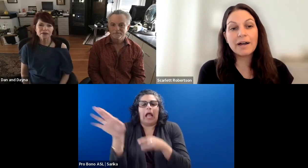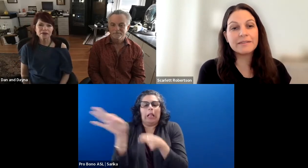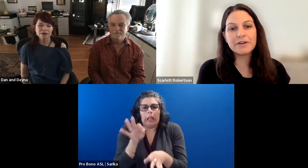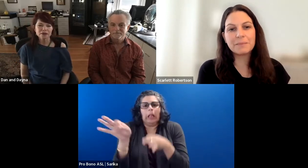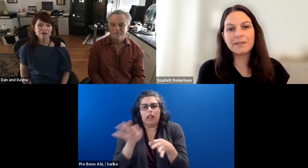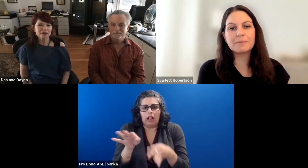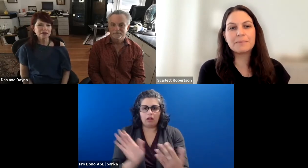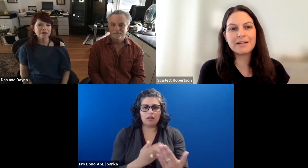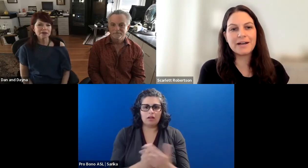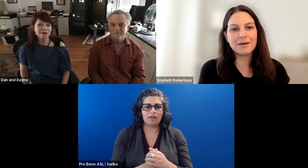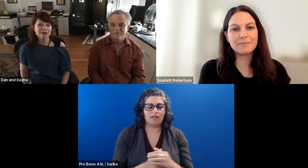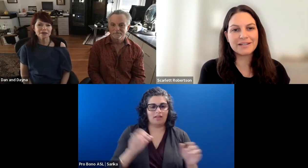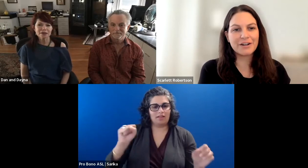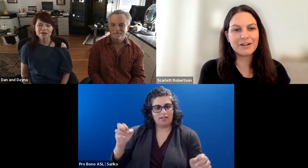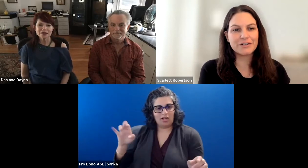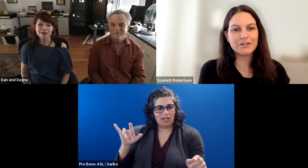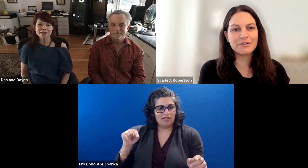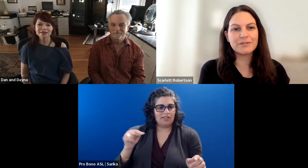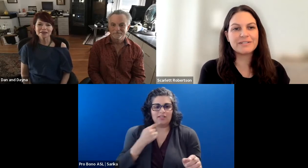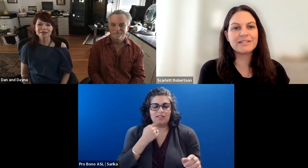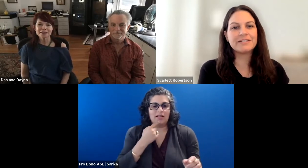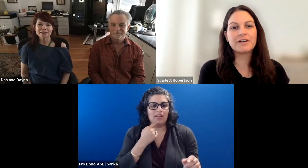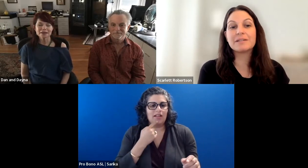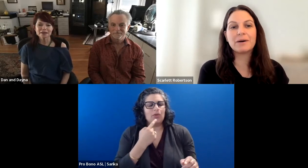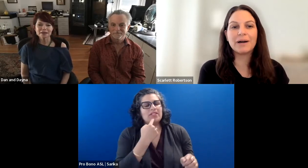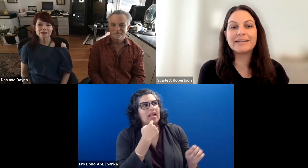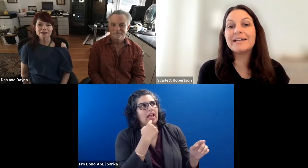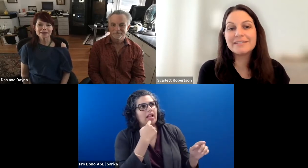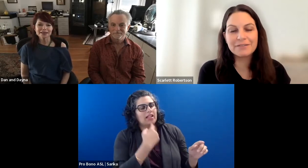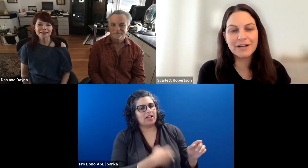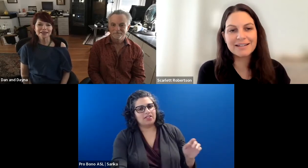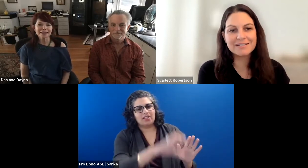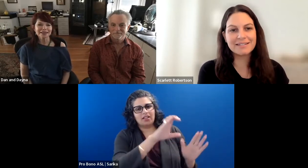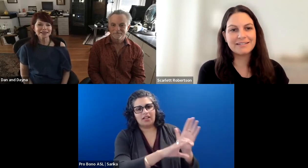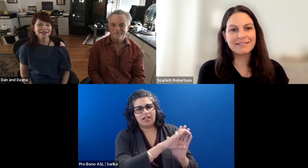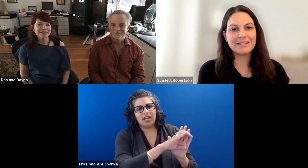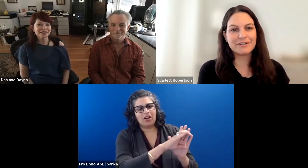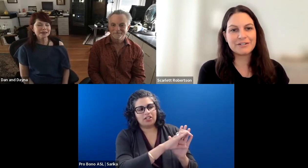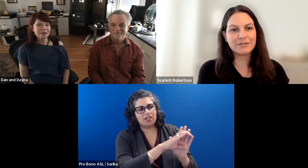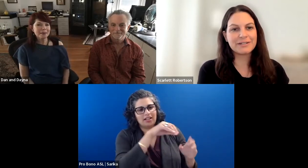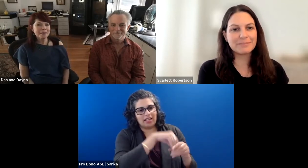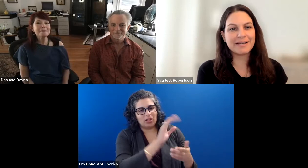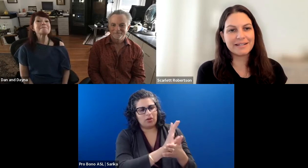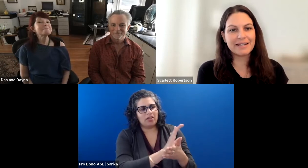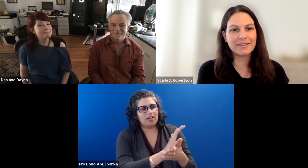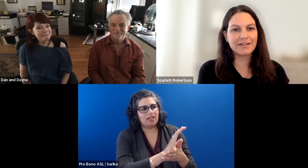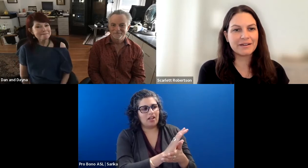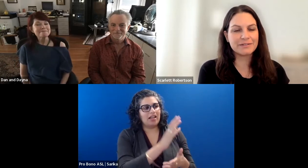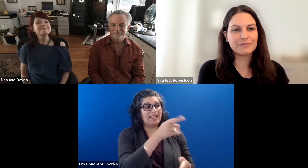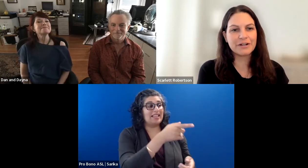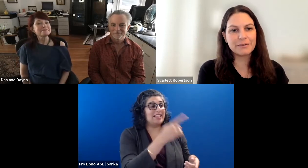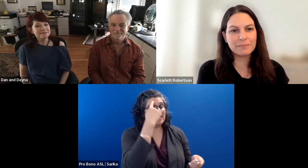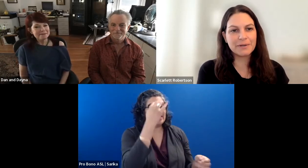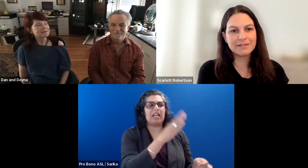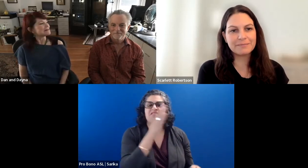it why in the film a little bit. There's a character who talks about why he has never asked Leonard to explain it, and I thought that